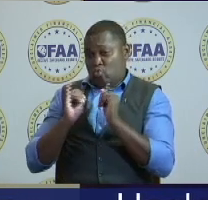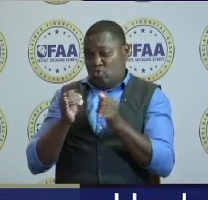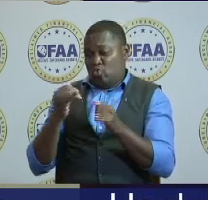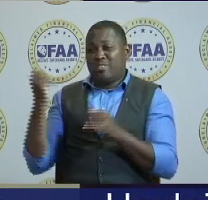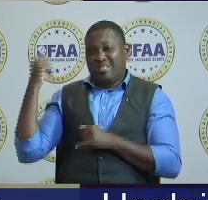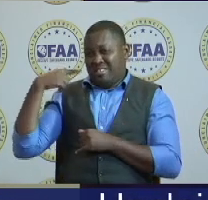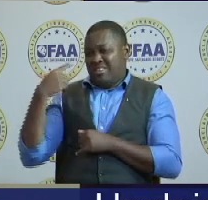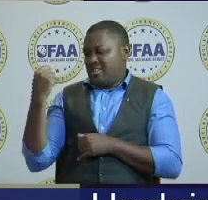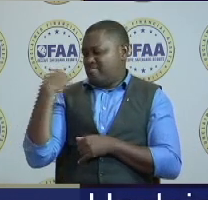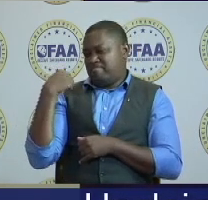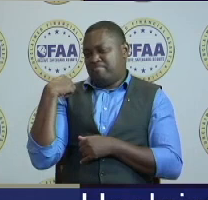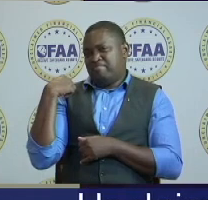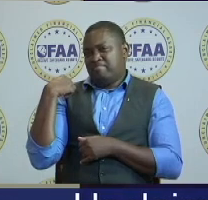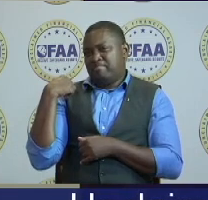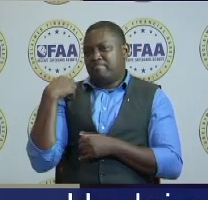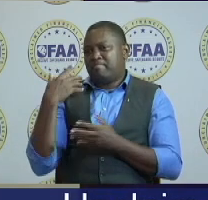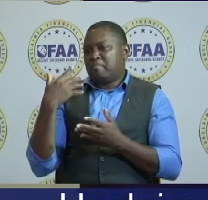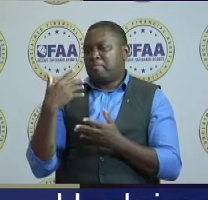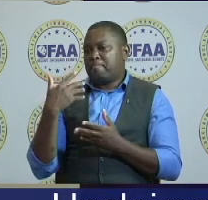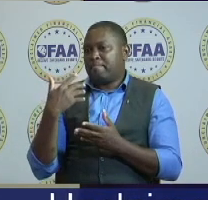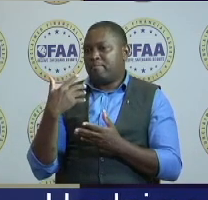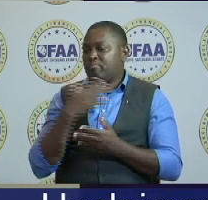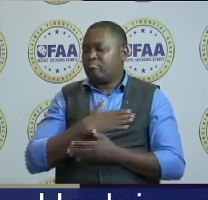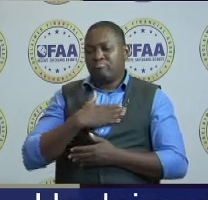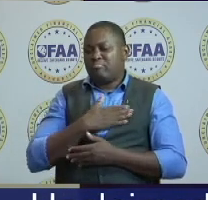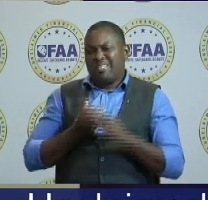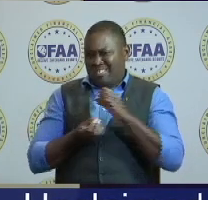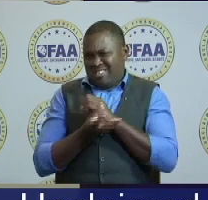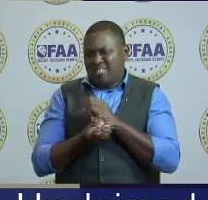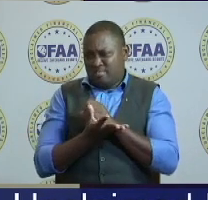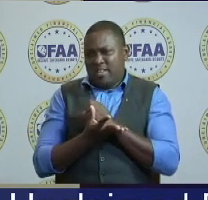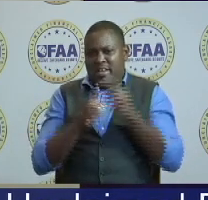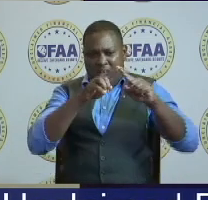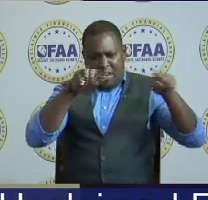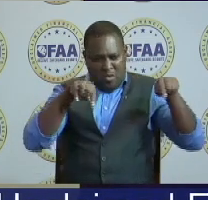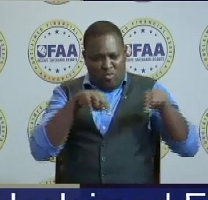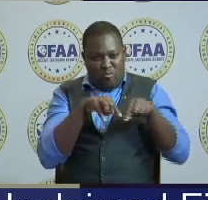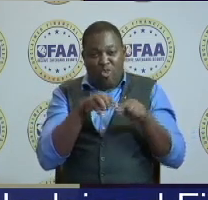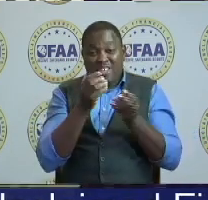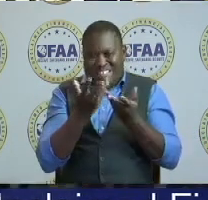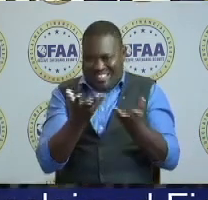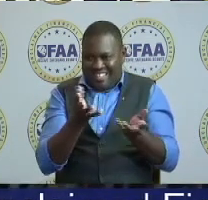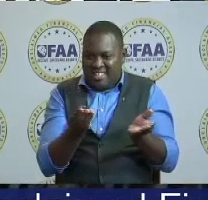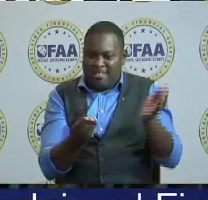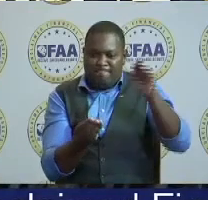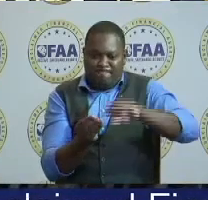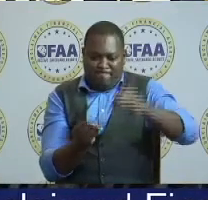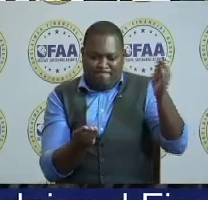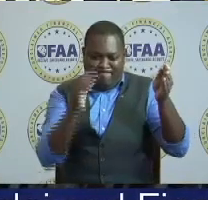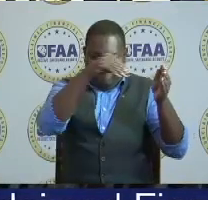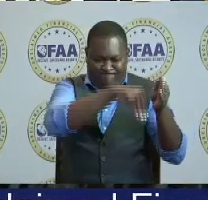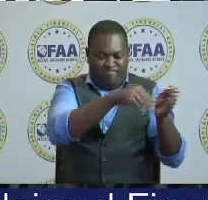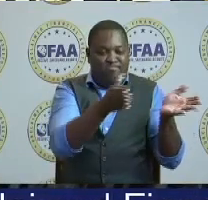print reports out there. But again, maybe an opportunity to just put things correct. Yeah, thank you. It's true. Yes, our law does